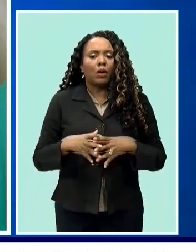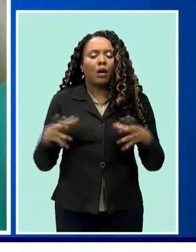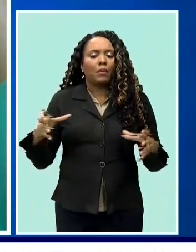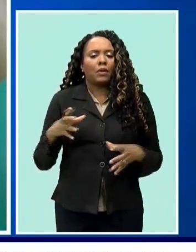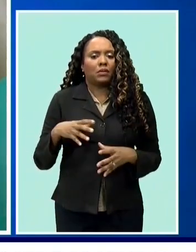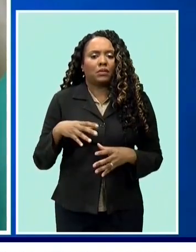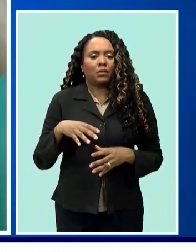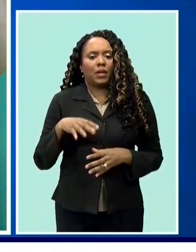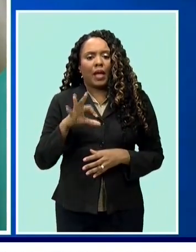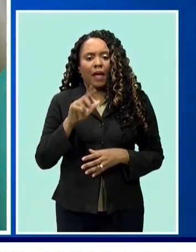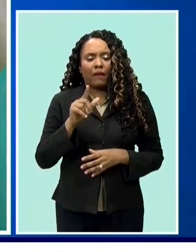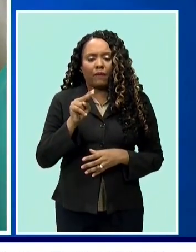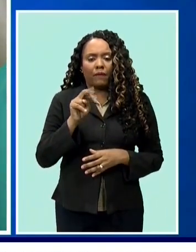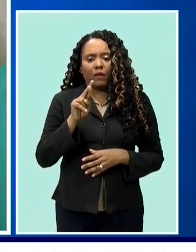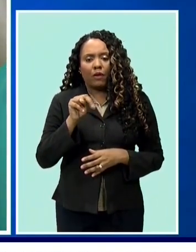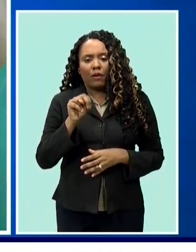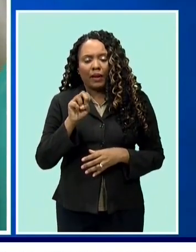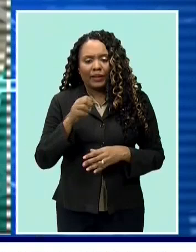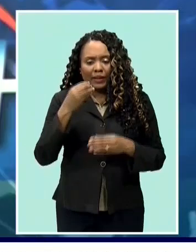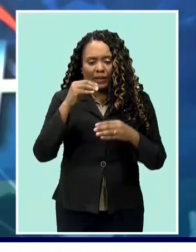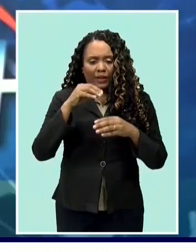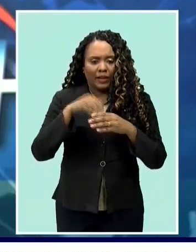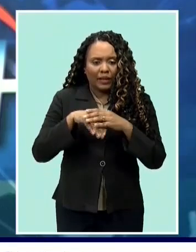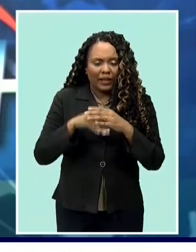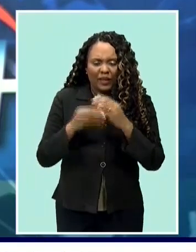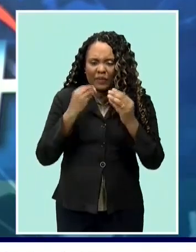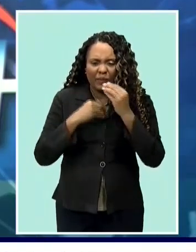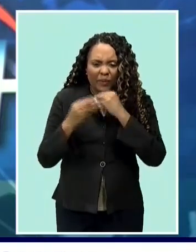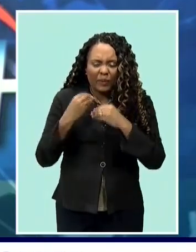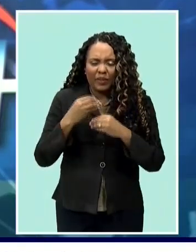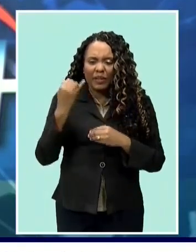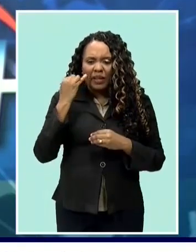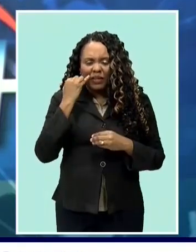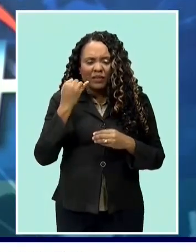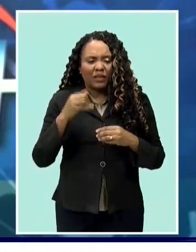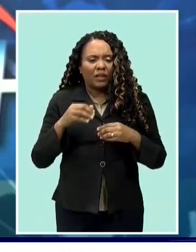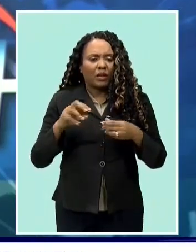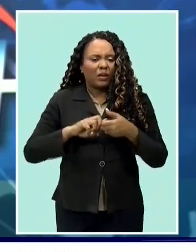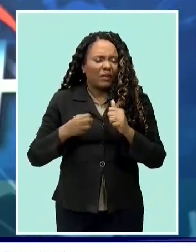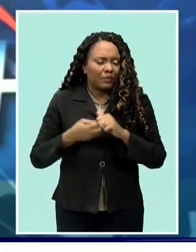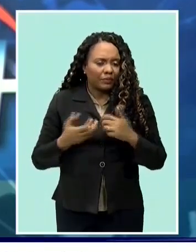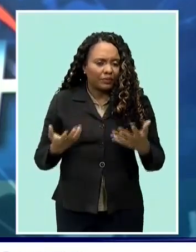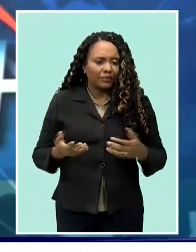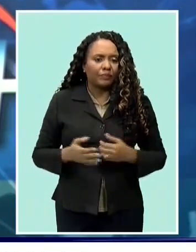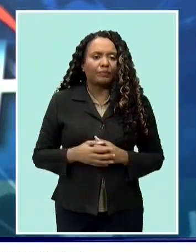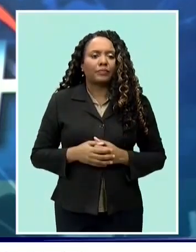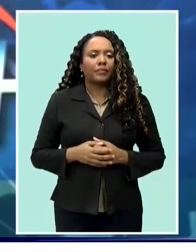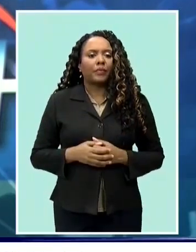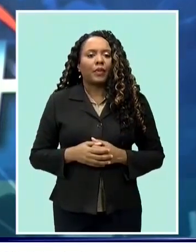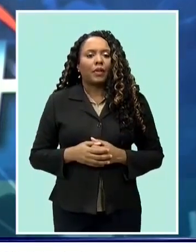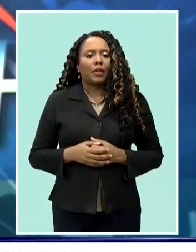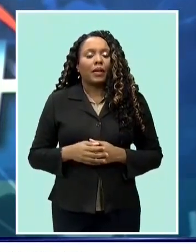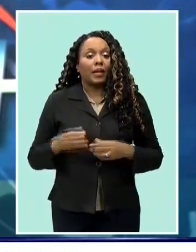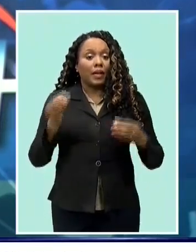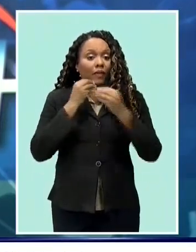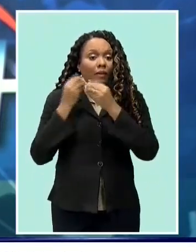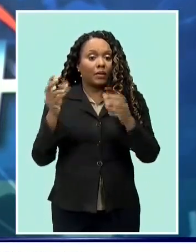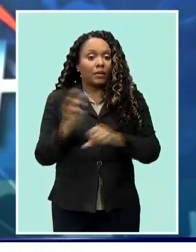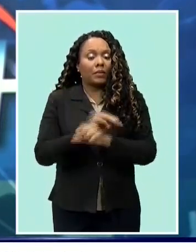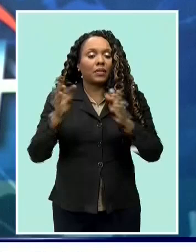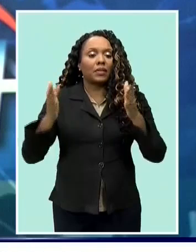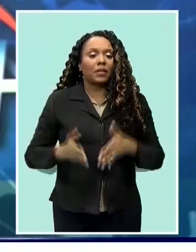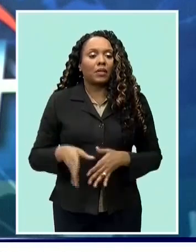food. What are the long-term effects of that? Information Minister Senator Lucille Moe has reminded the media of the role it